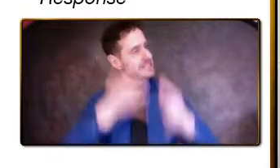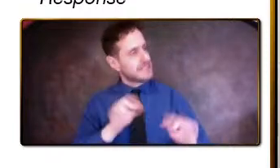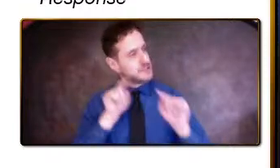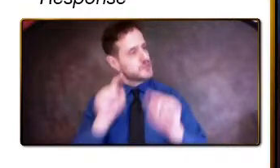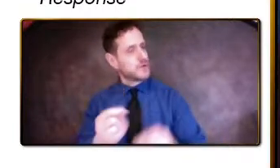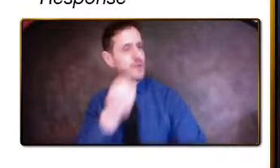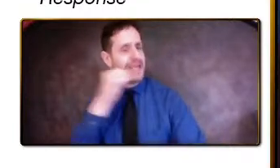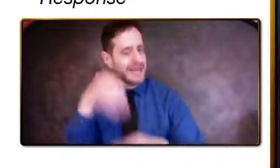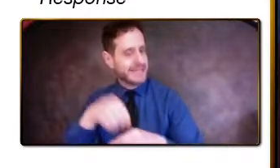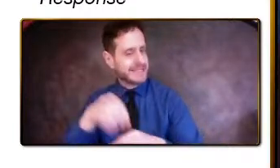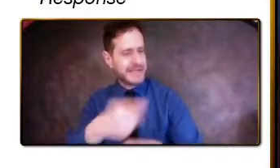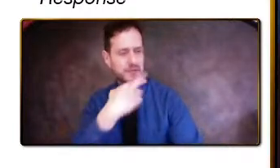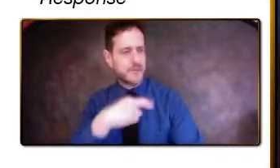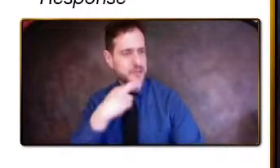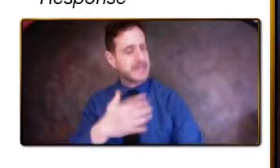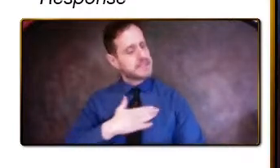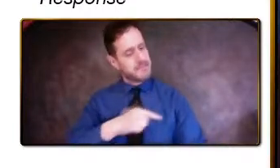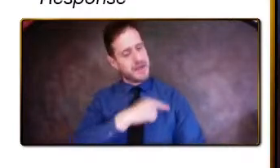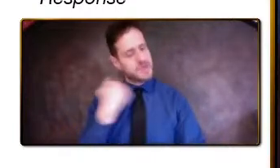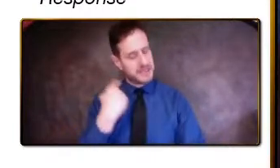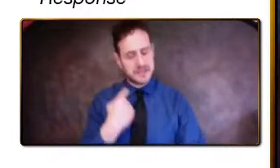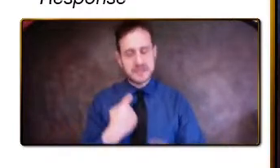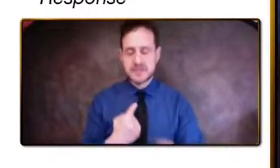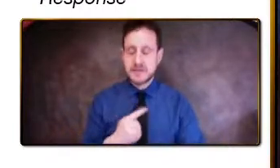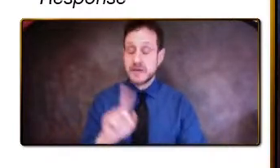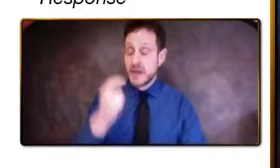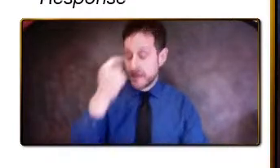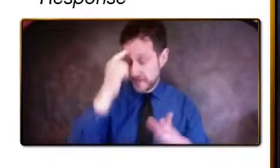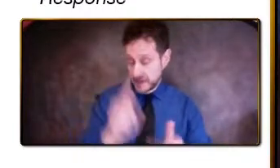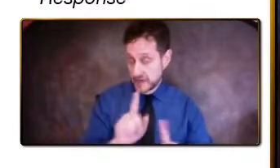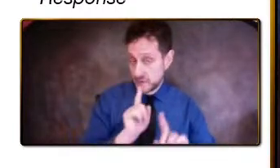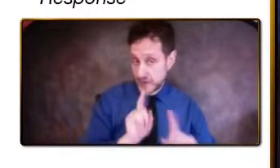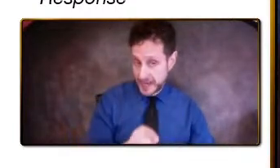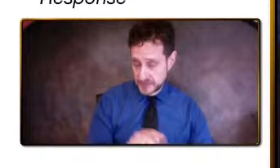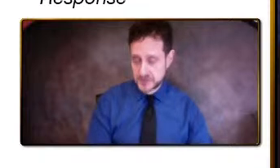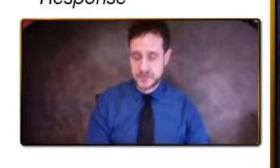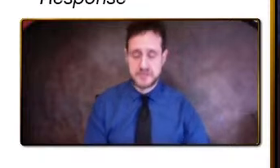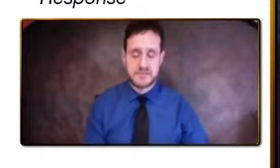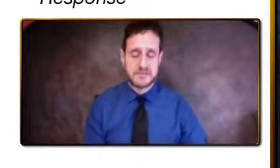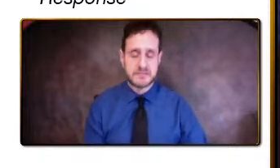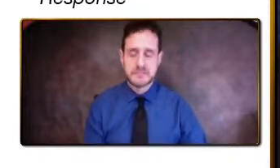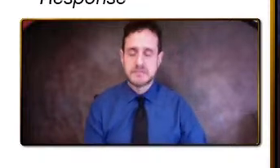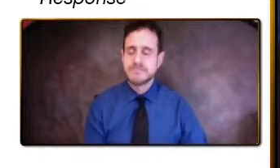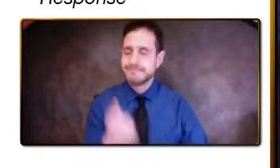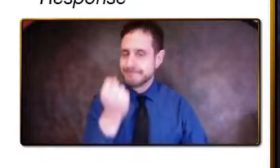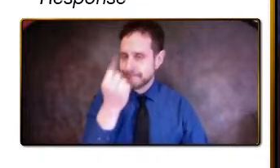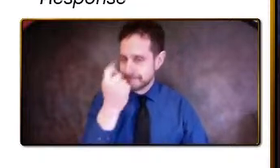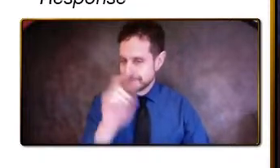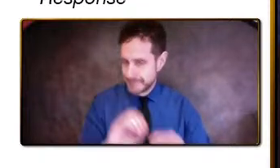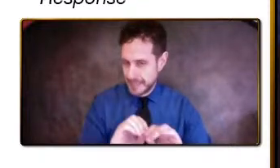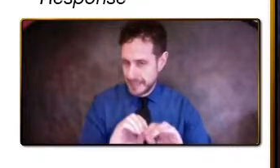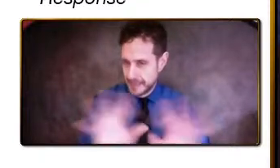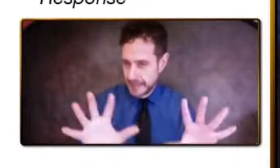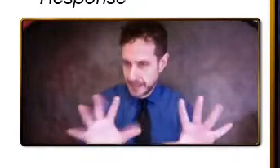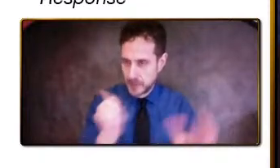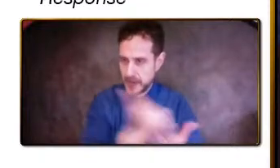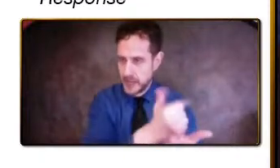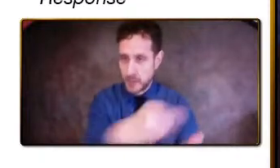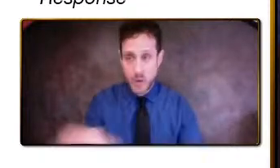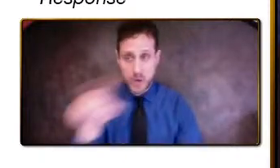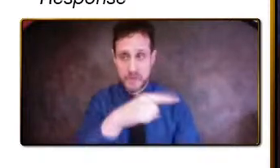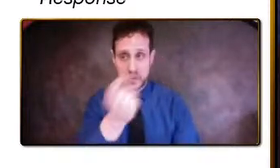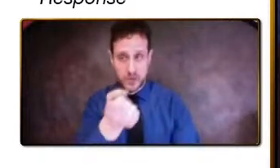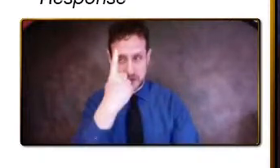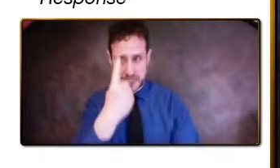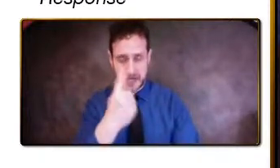Well, I want to simplify for your understanding, for everybody's understanding, that we're really, so many phases and tiers